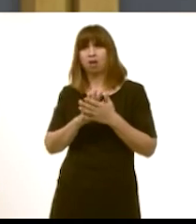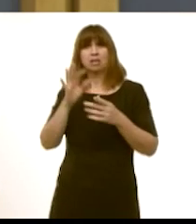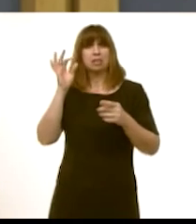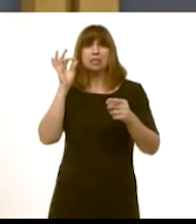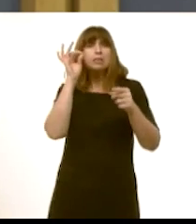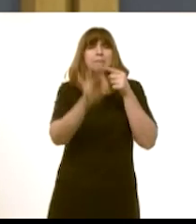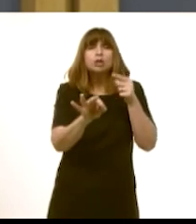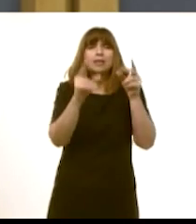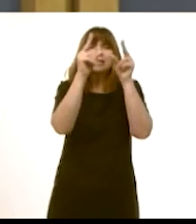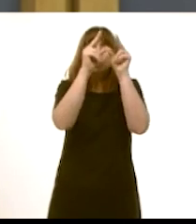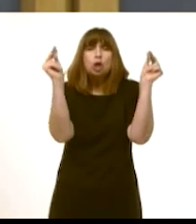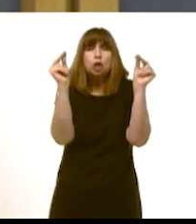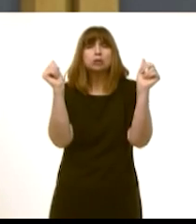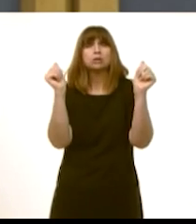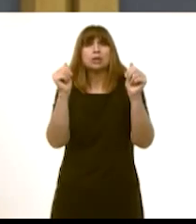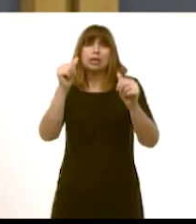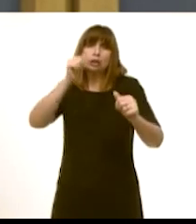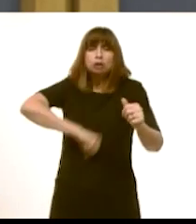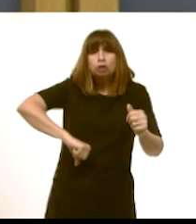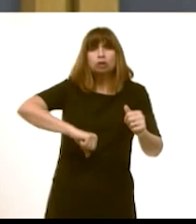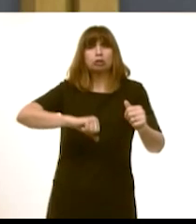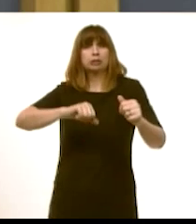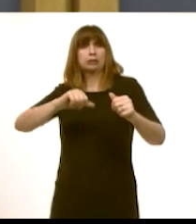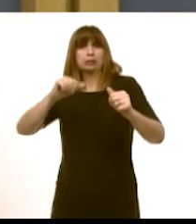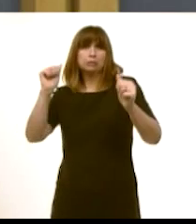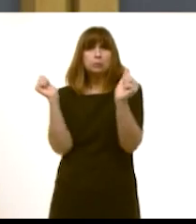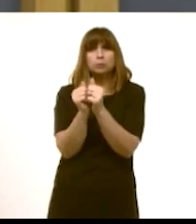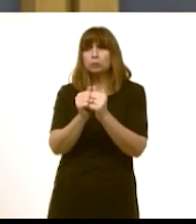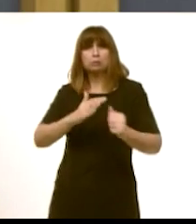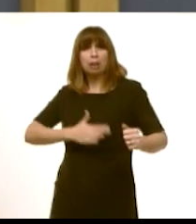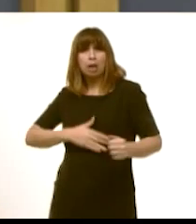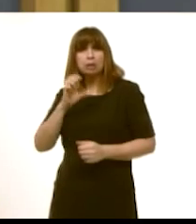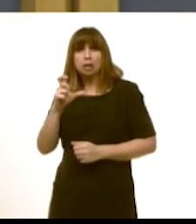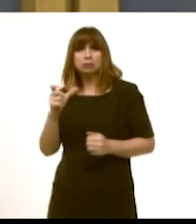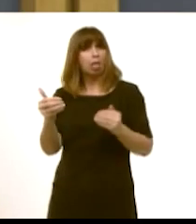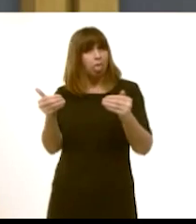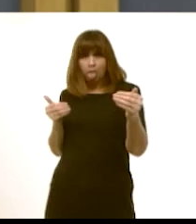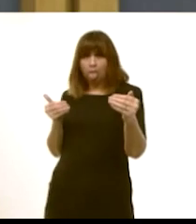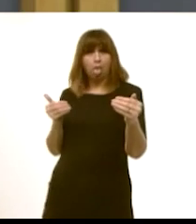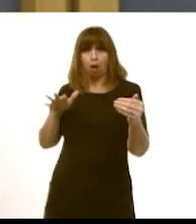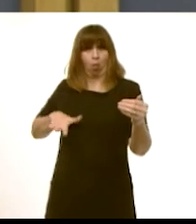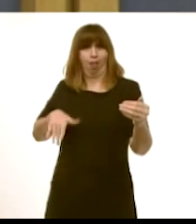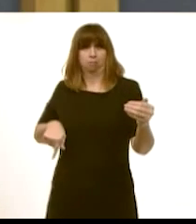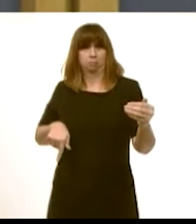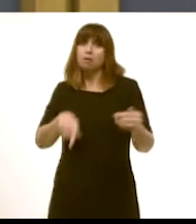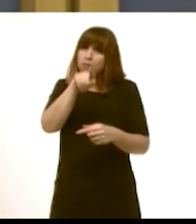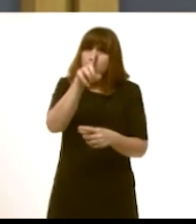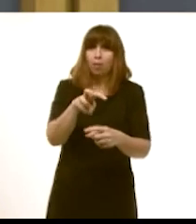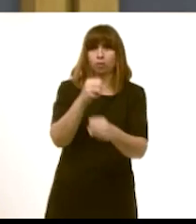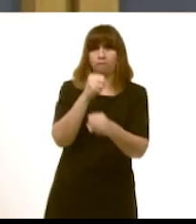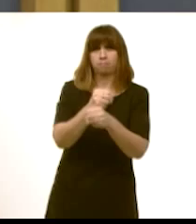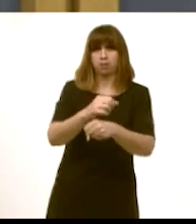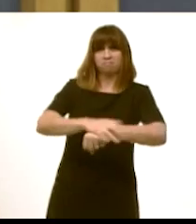specialist nurses and surgery that exist in some part of Wales compared to others. What action is the Welsh Government taking